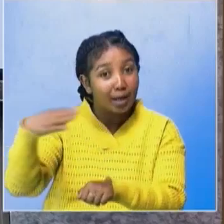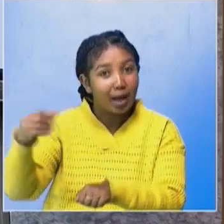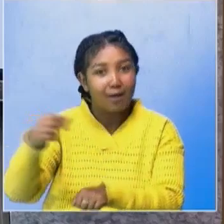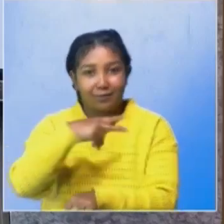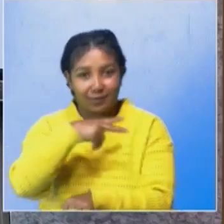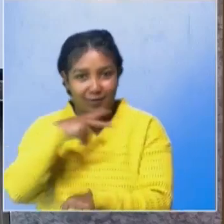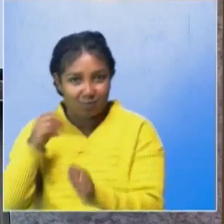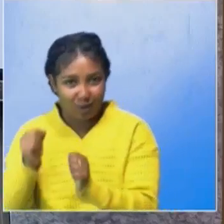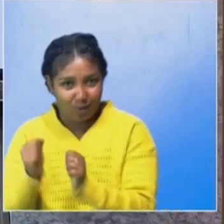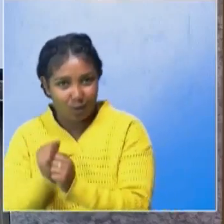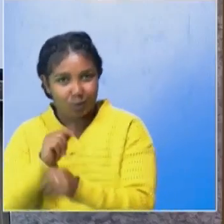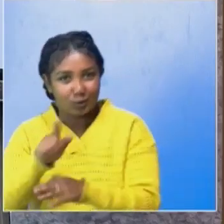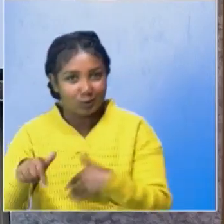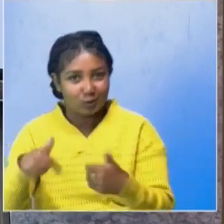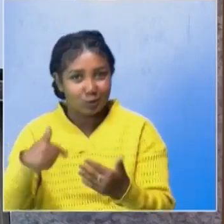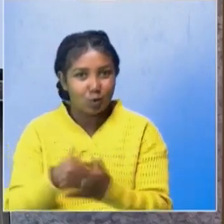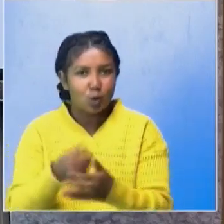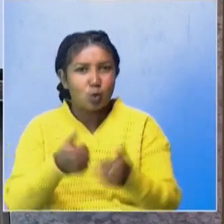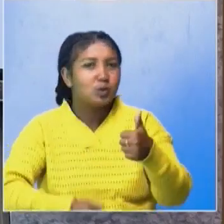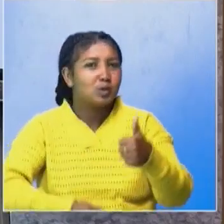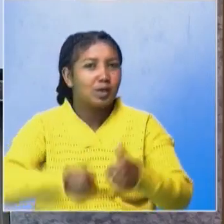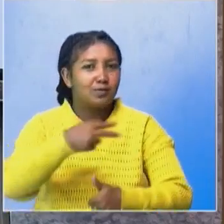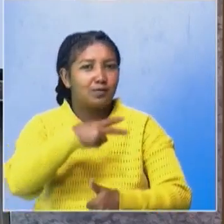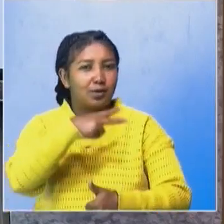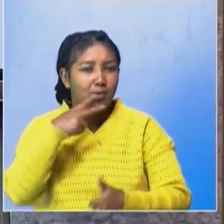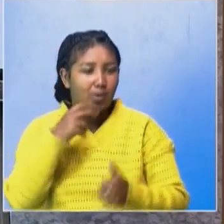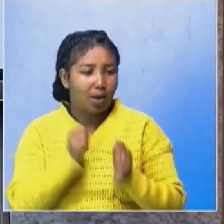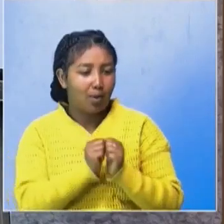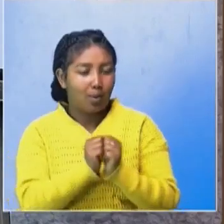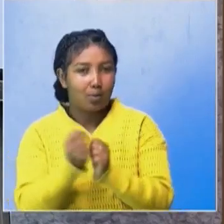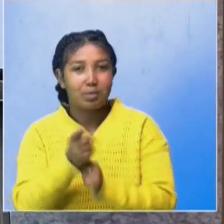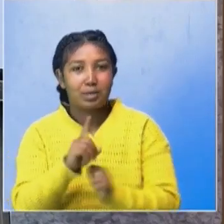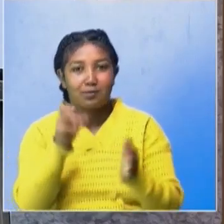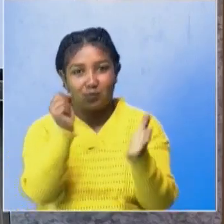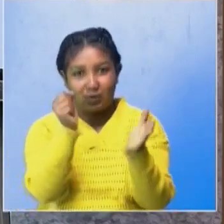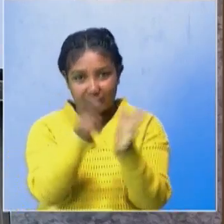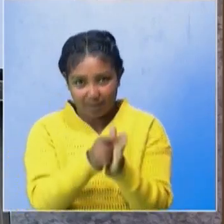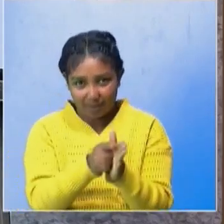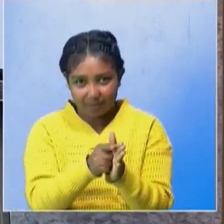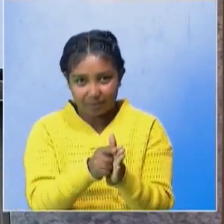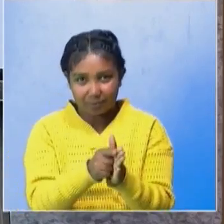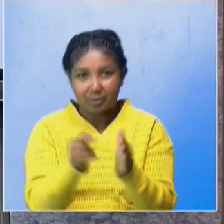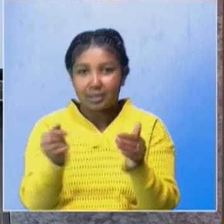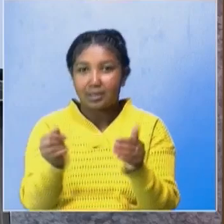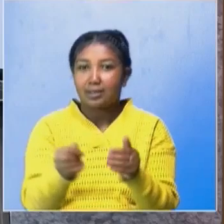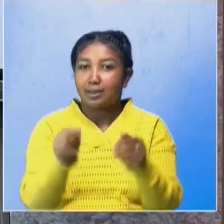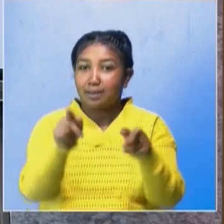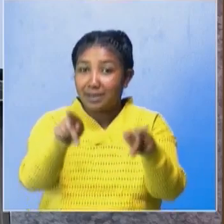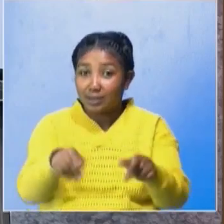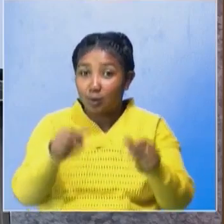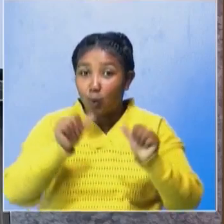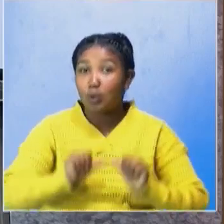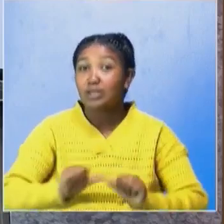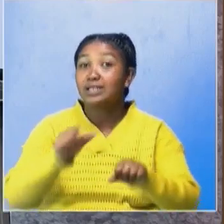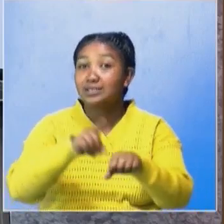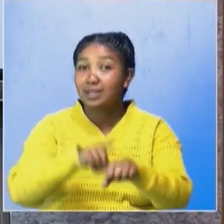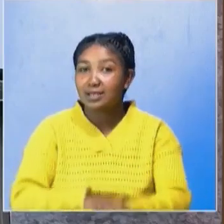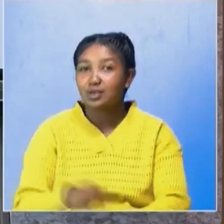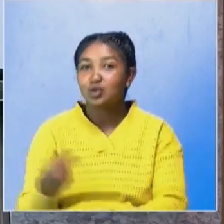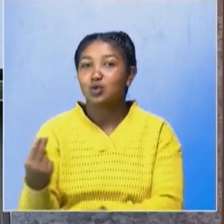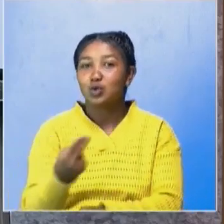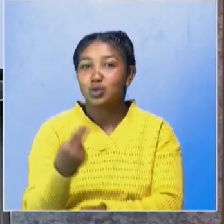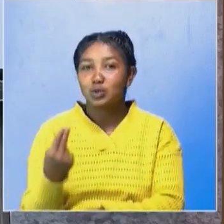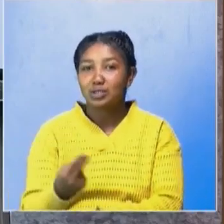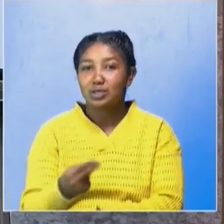verb. So which kind of verbs we are going to use? For example, in a simple present continuous tense, we can